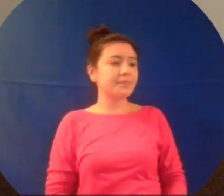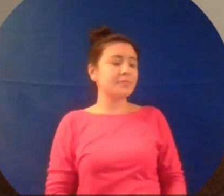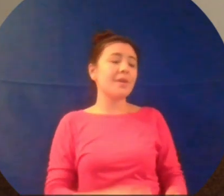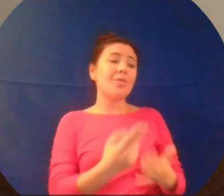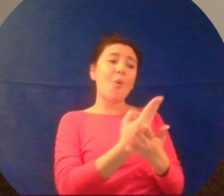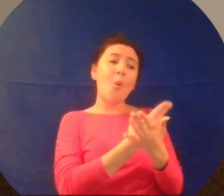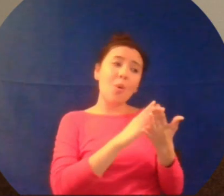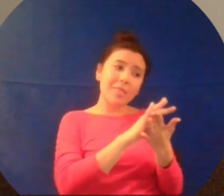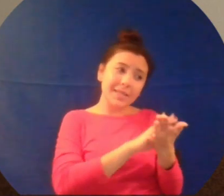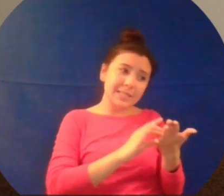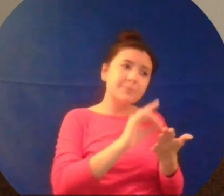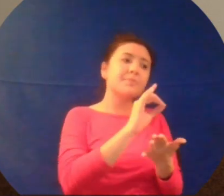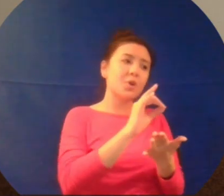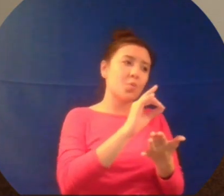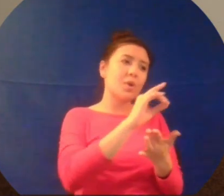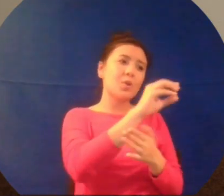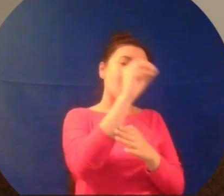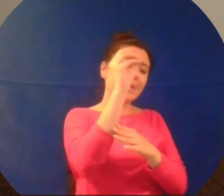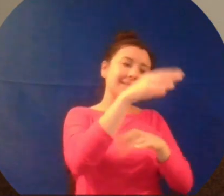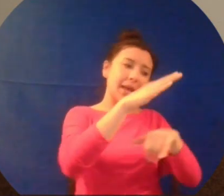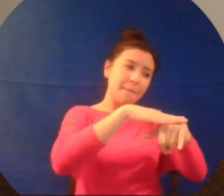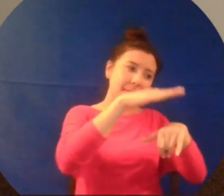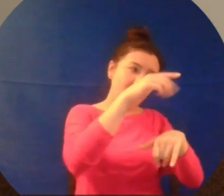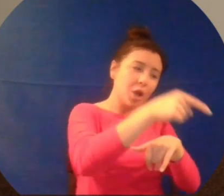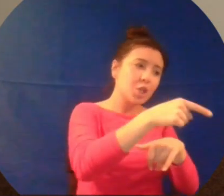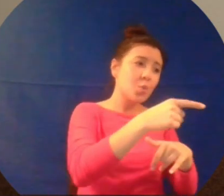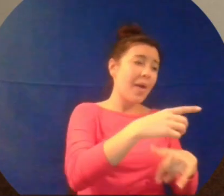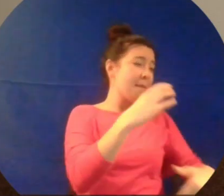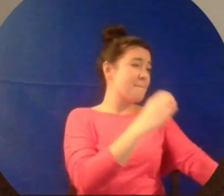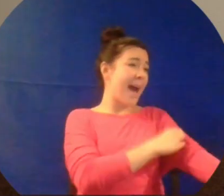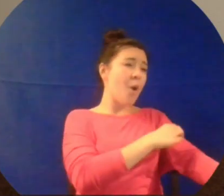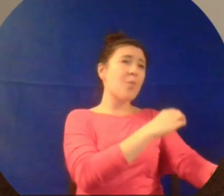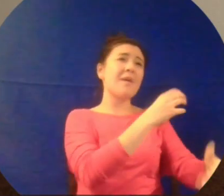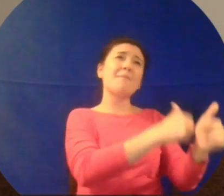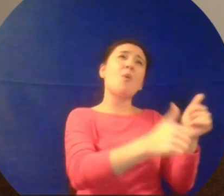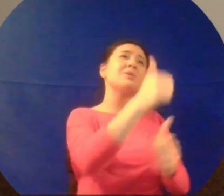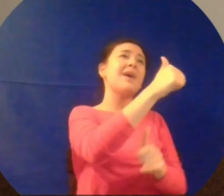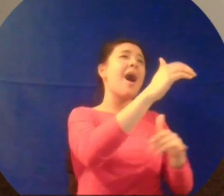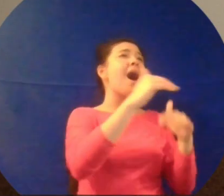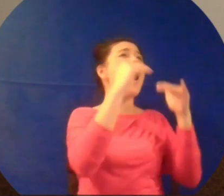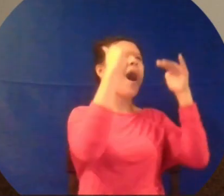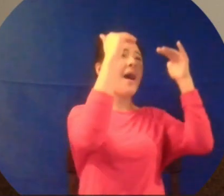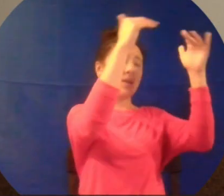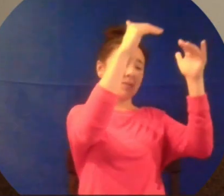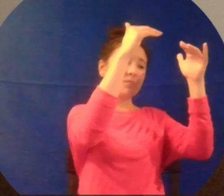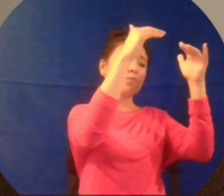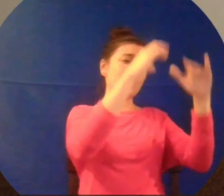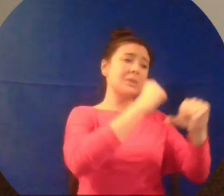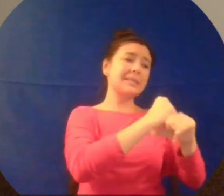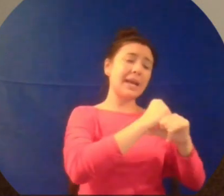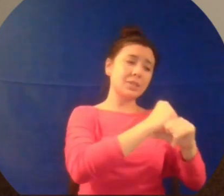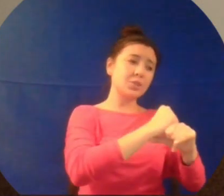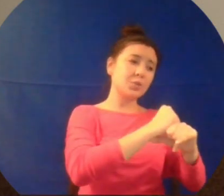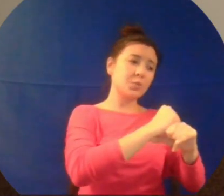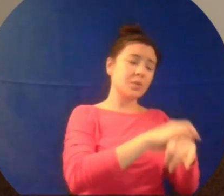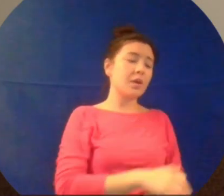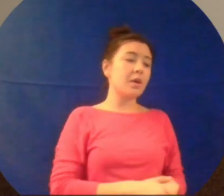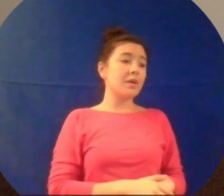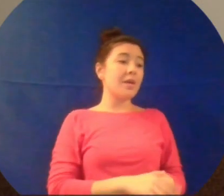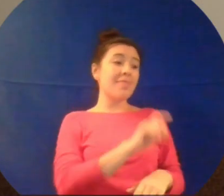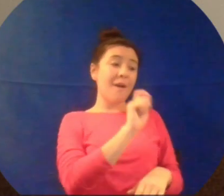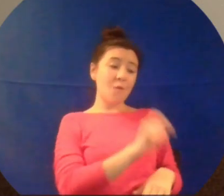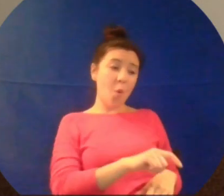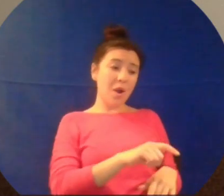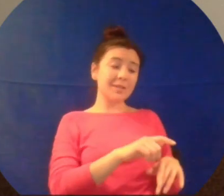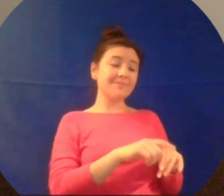Holy Spirit will come upon you, and the power of the Most High will overshadow you. Therefore, the child to be